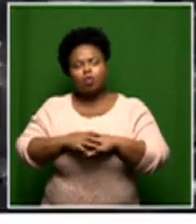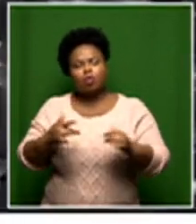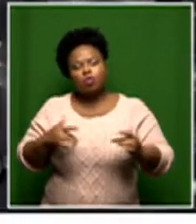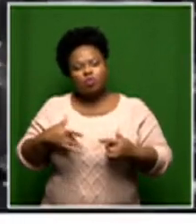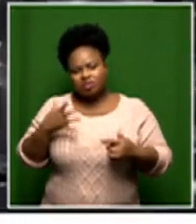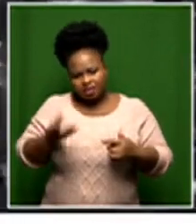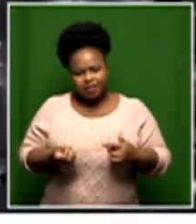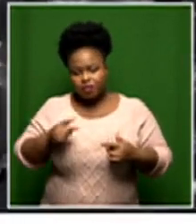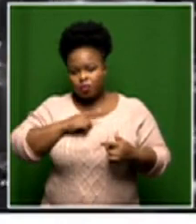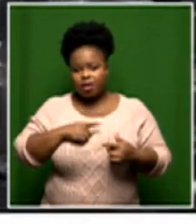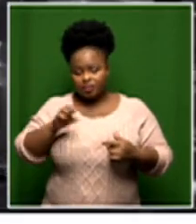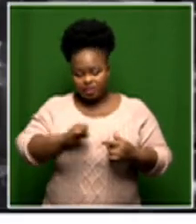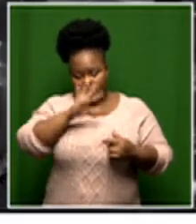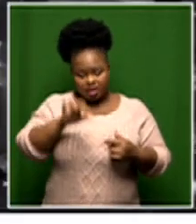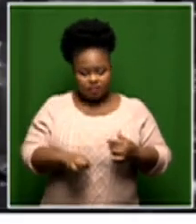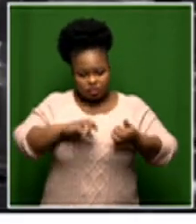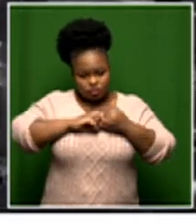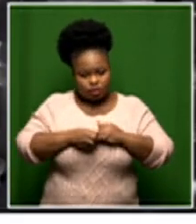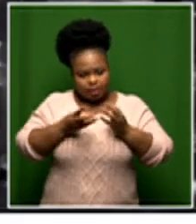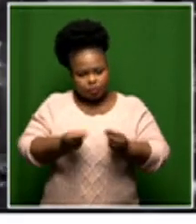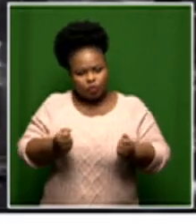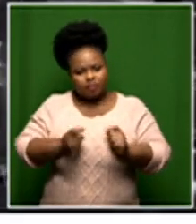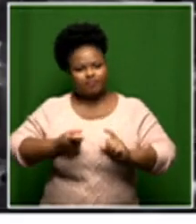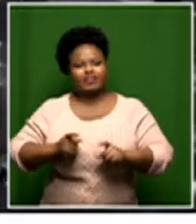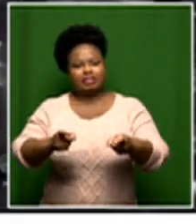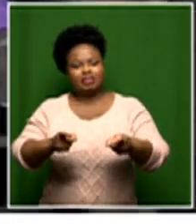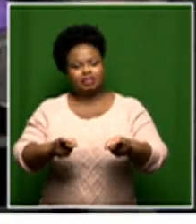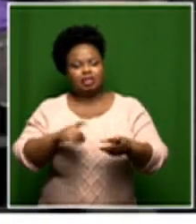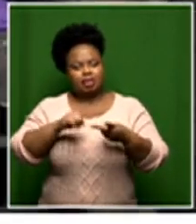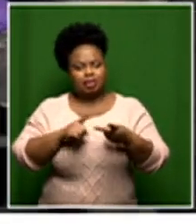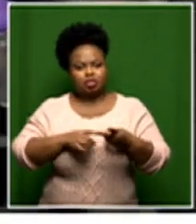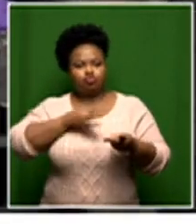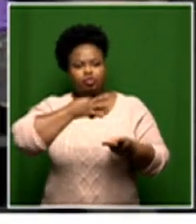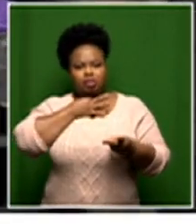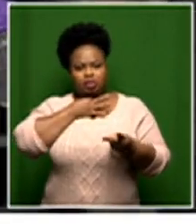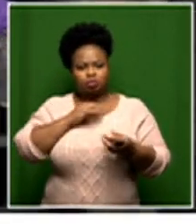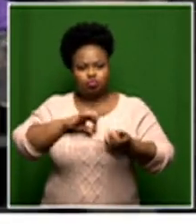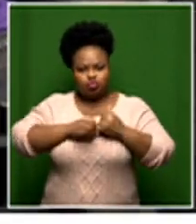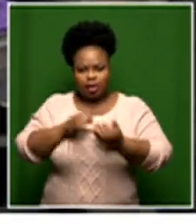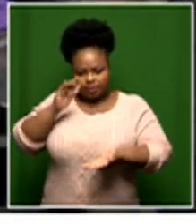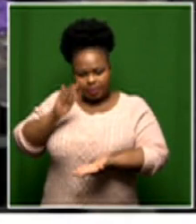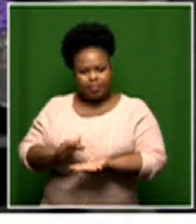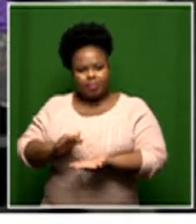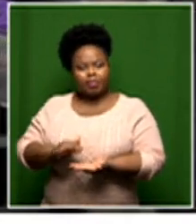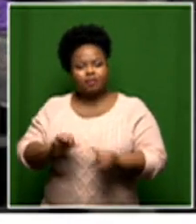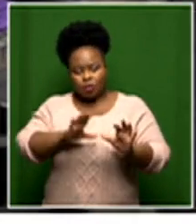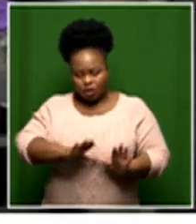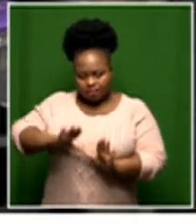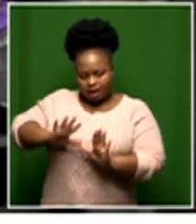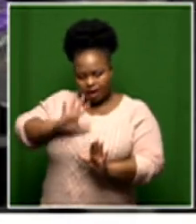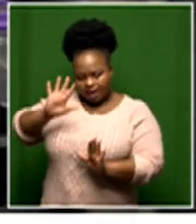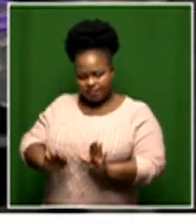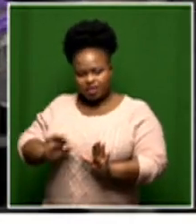the sooner we can deal with South Africa, the sooner we reduce the risk into the rest of the continent, because South Africa